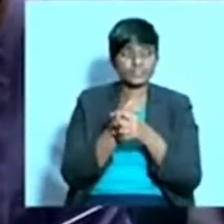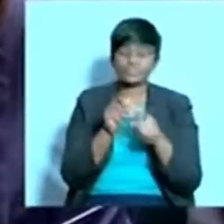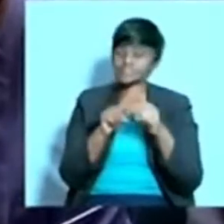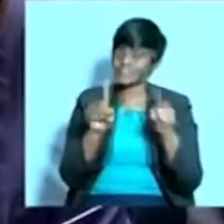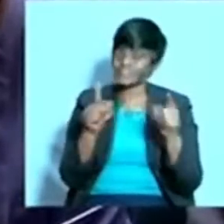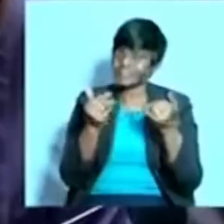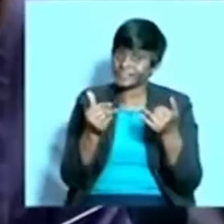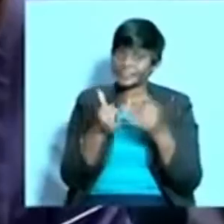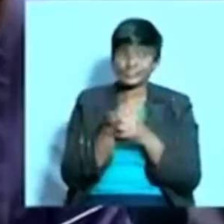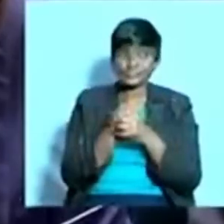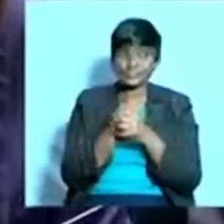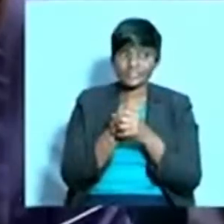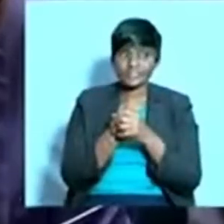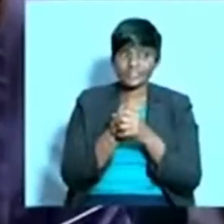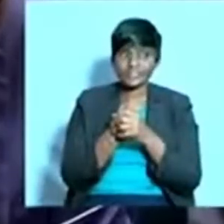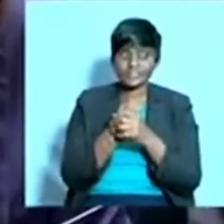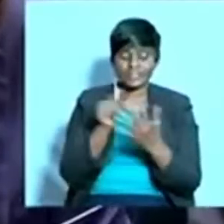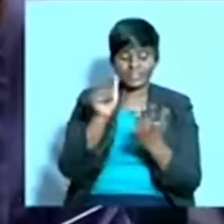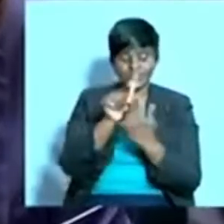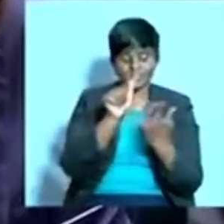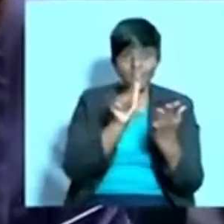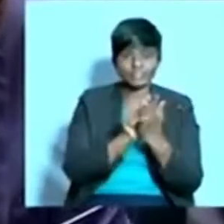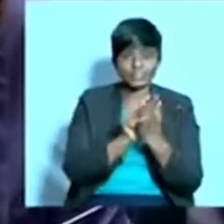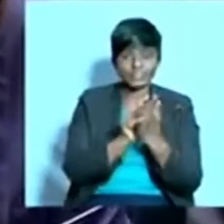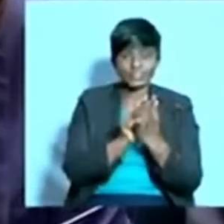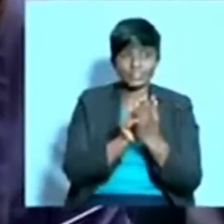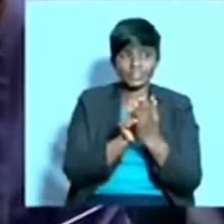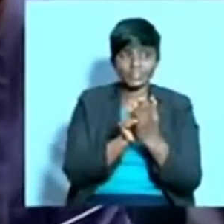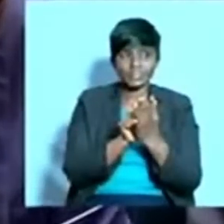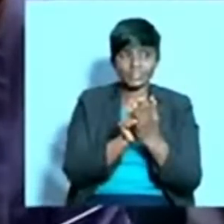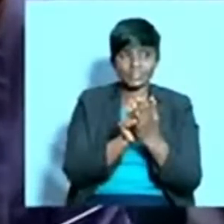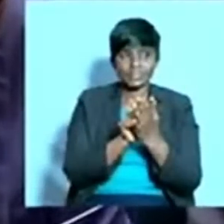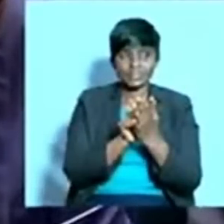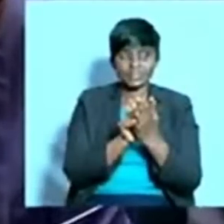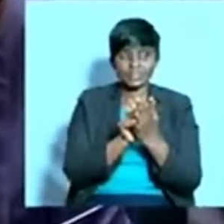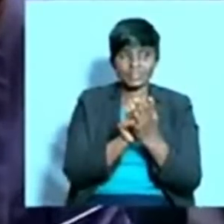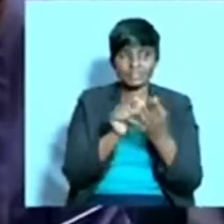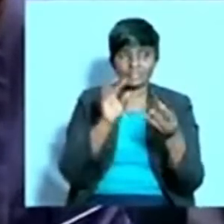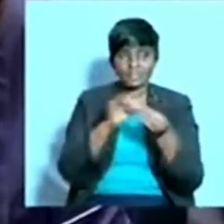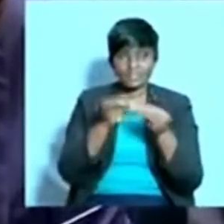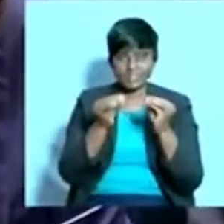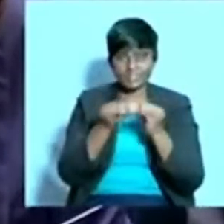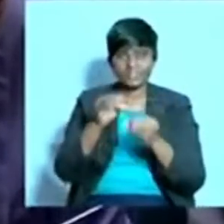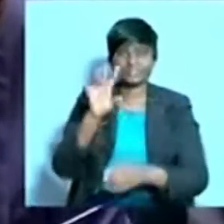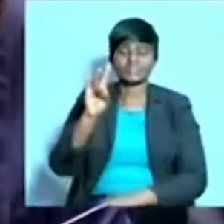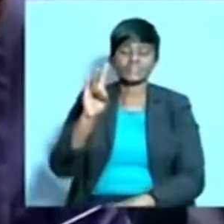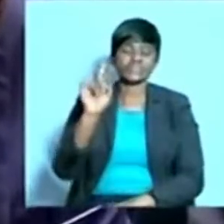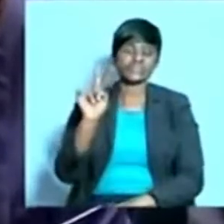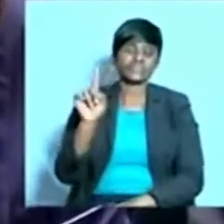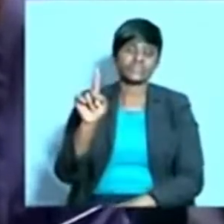However, standing orders number 7.1,